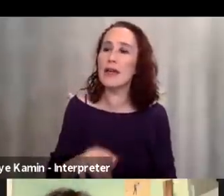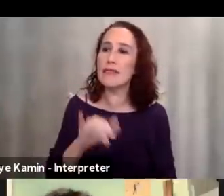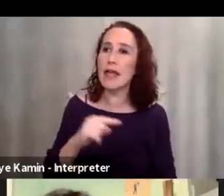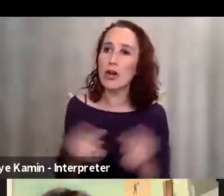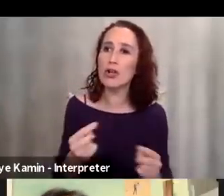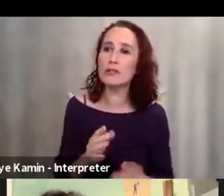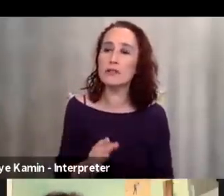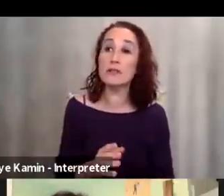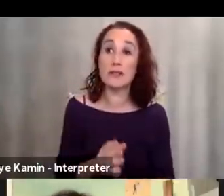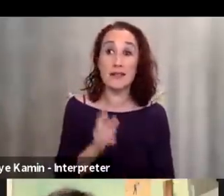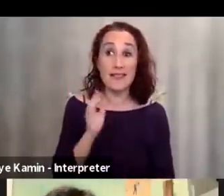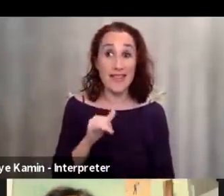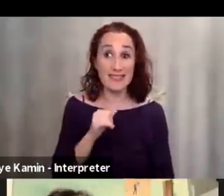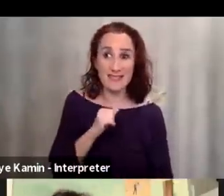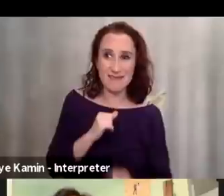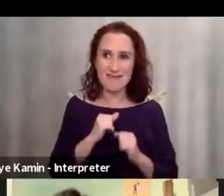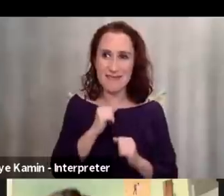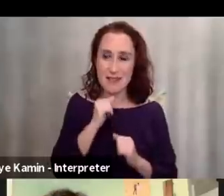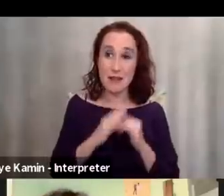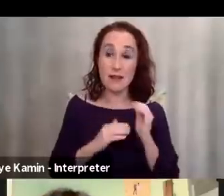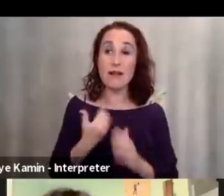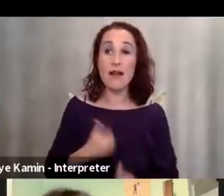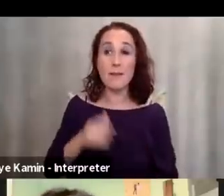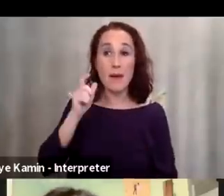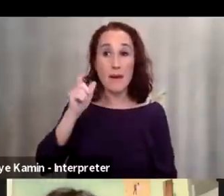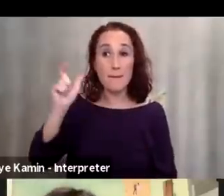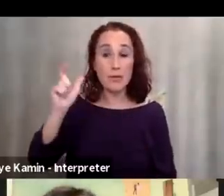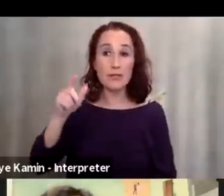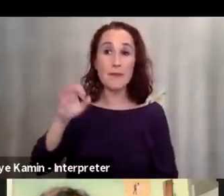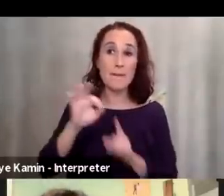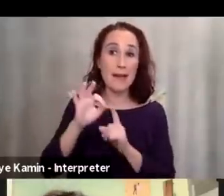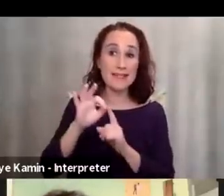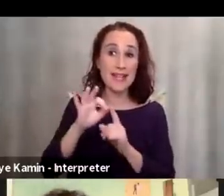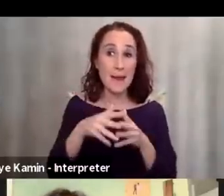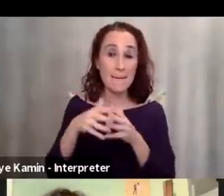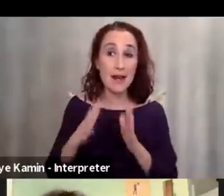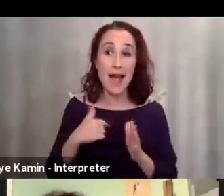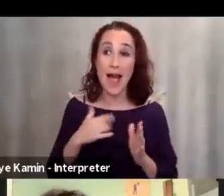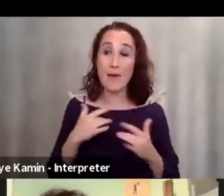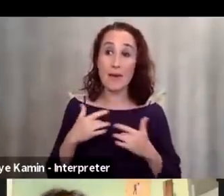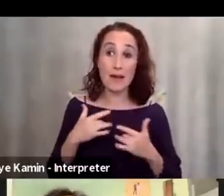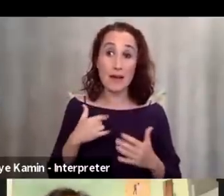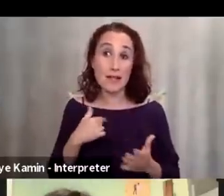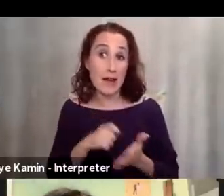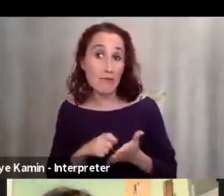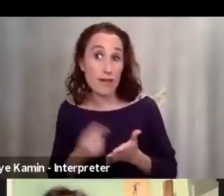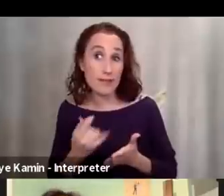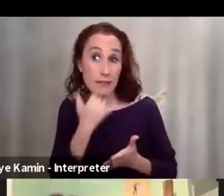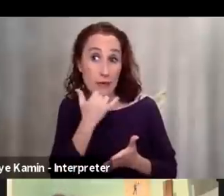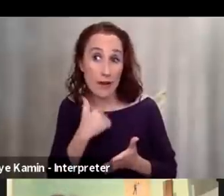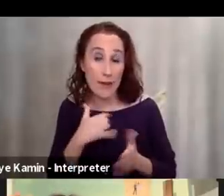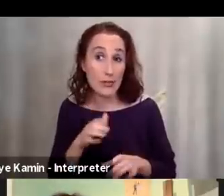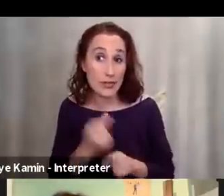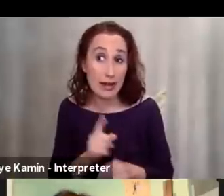is so uncomfortable. And as a Muslim Pakistani American, I also worry about it in my own books. Like, am I going to get canceled? Did I write something wrong? Am I doing it